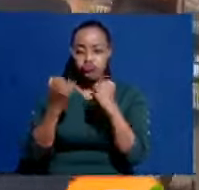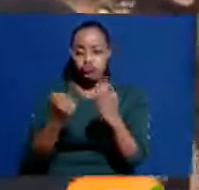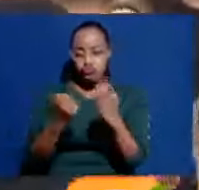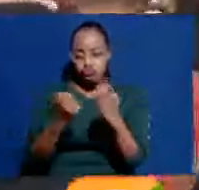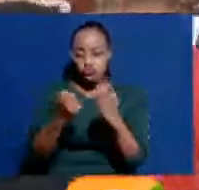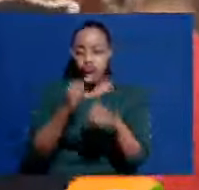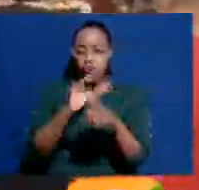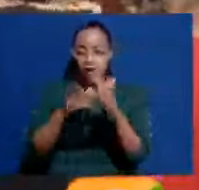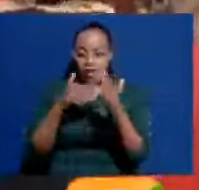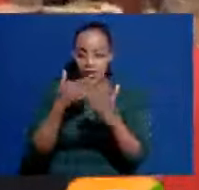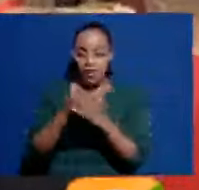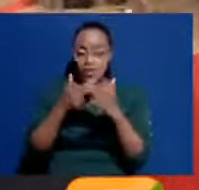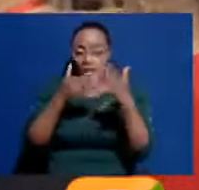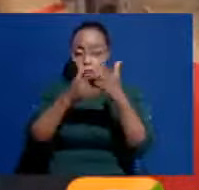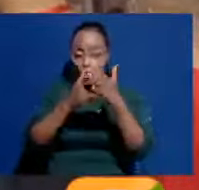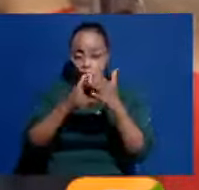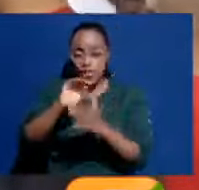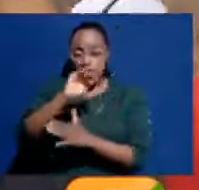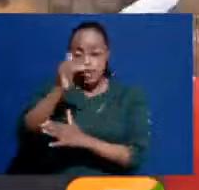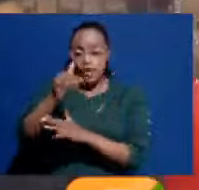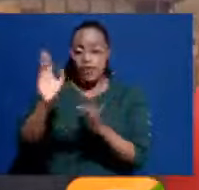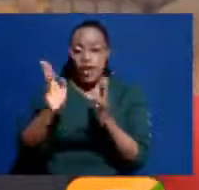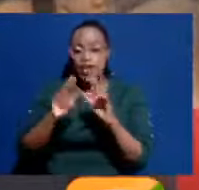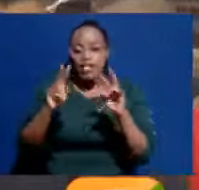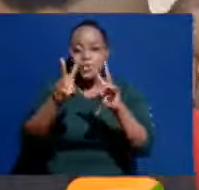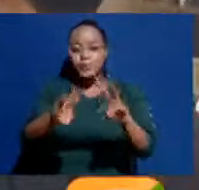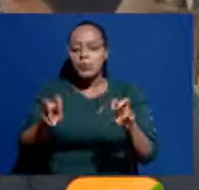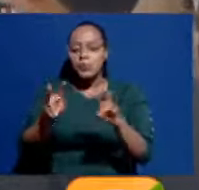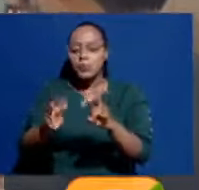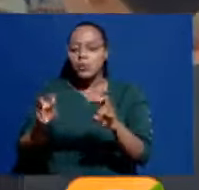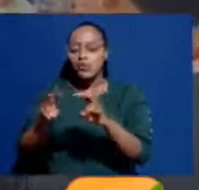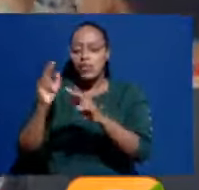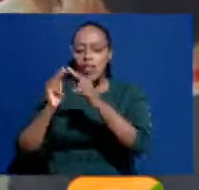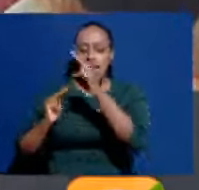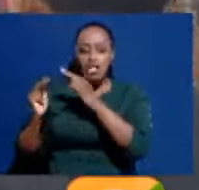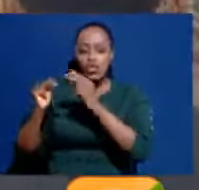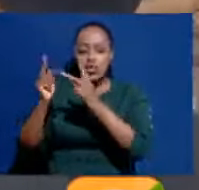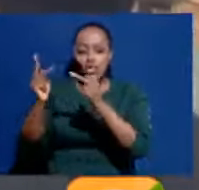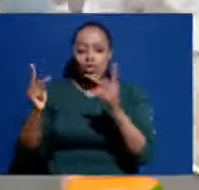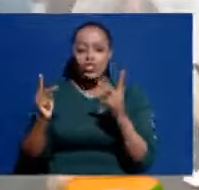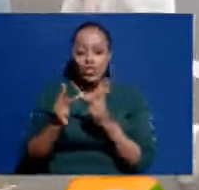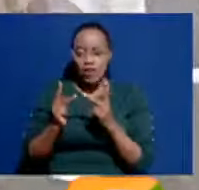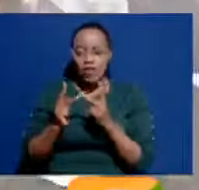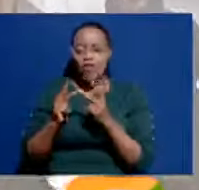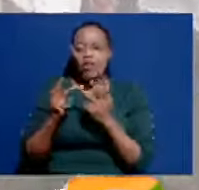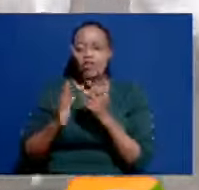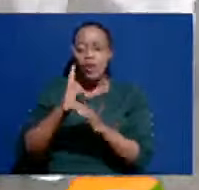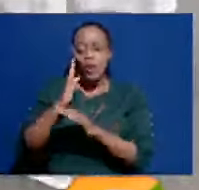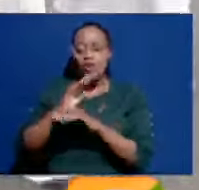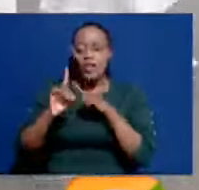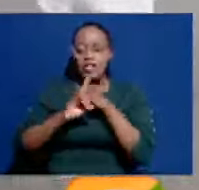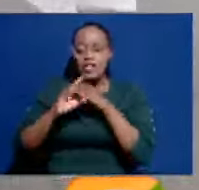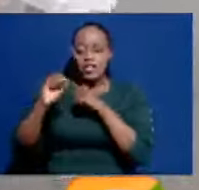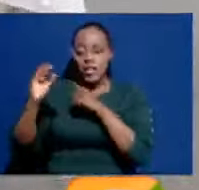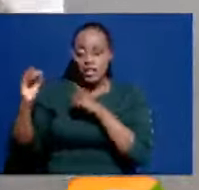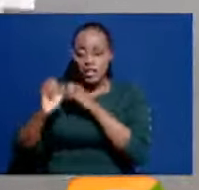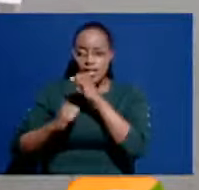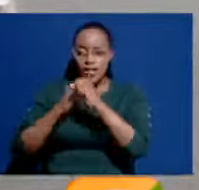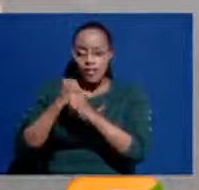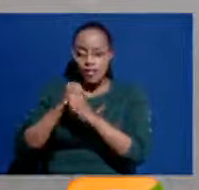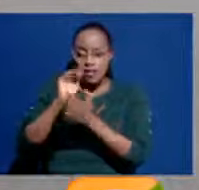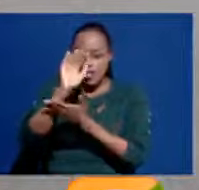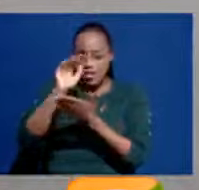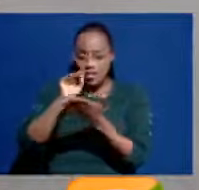we arrive at the Forbidden City, ready to explore the historical site spanning over 600 years and the epicenter